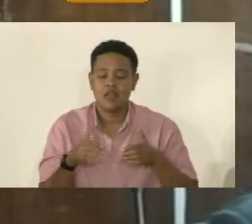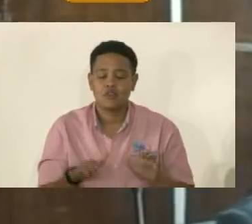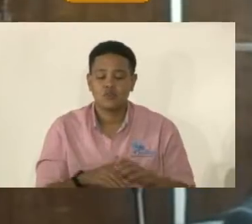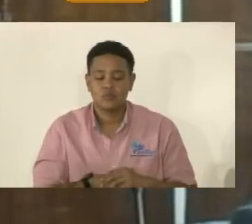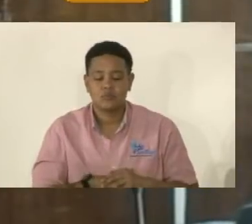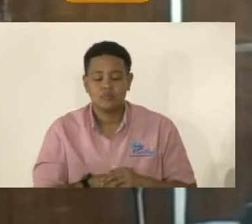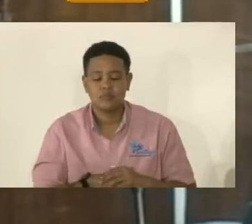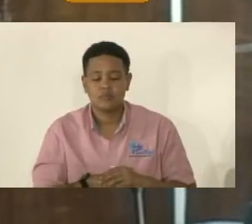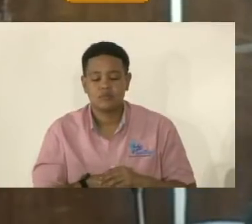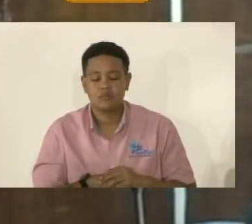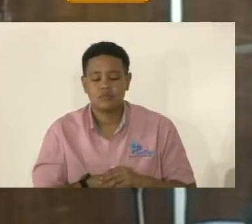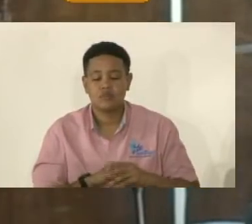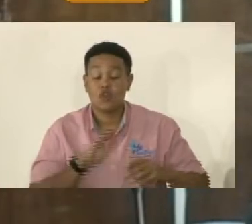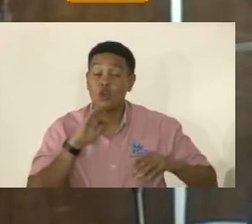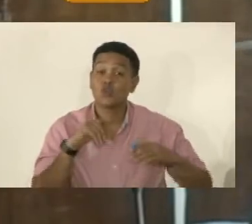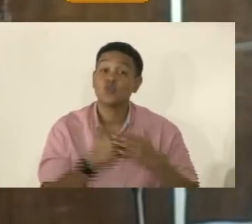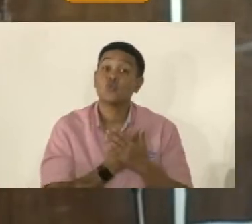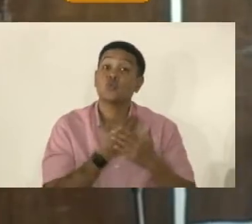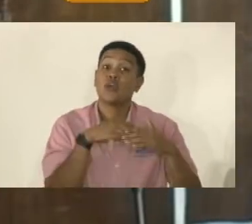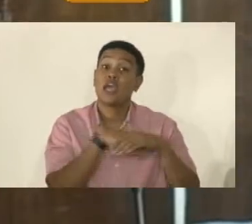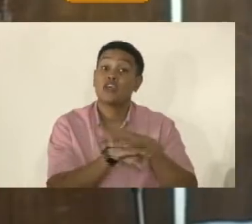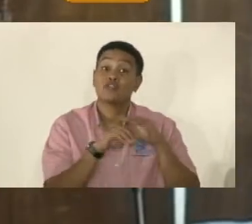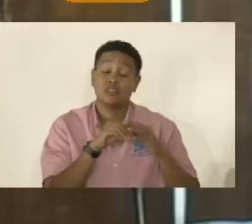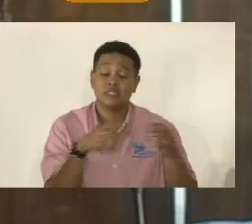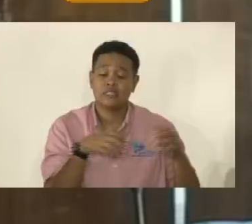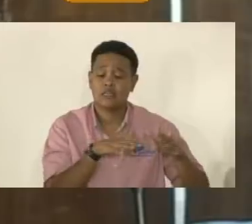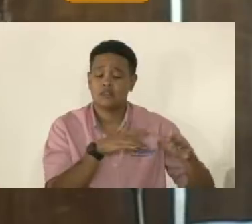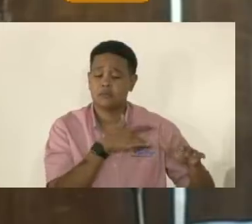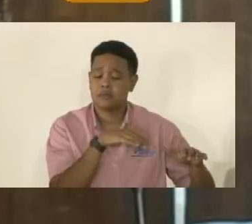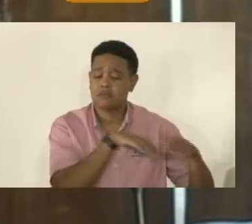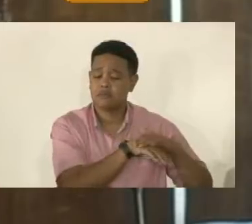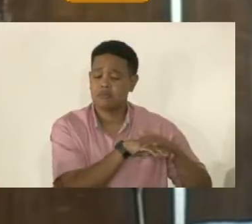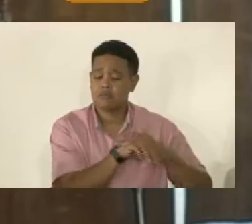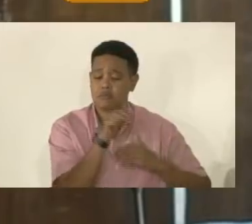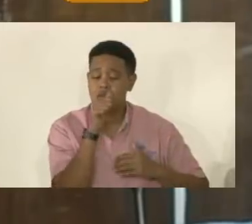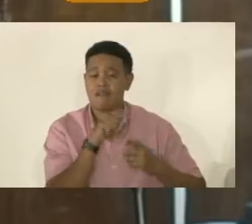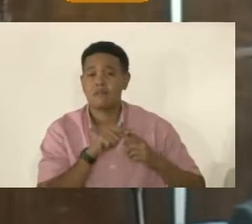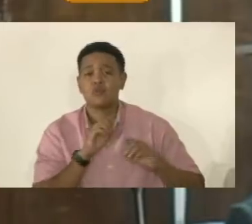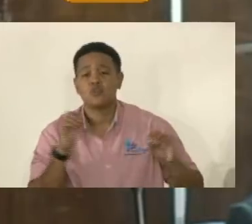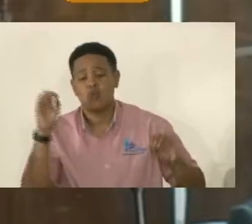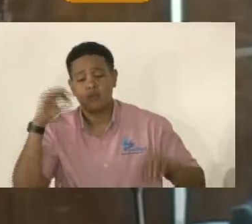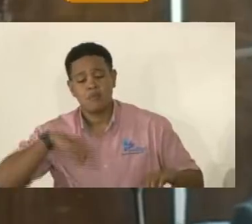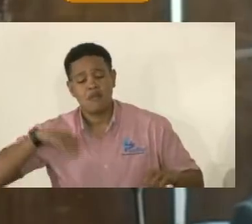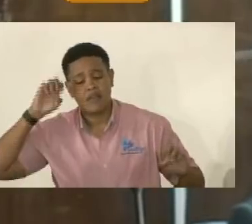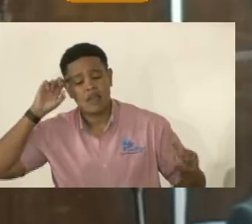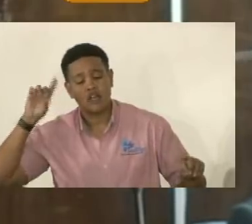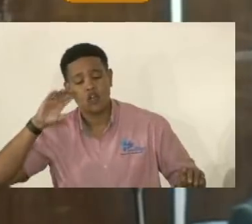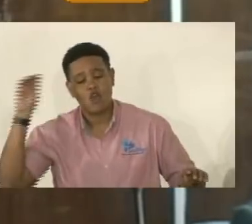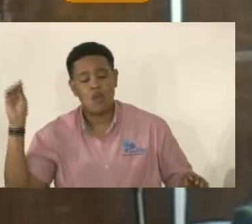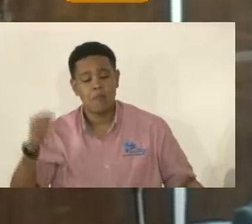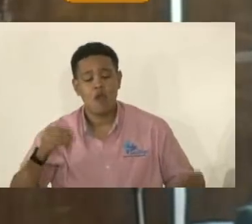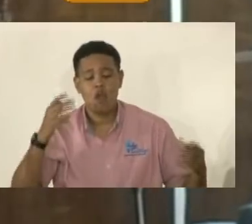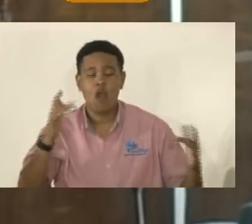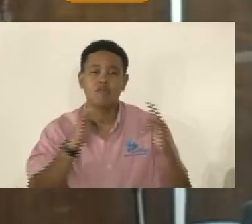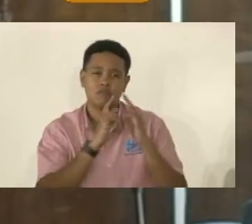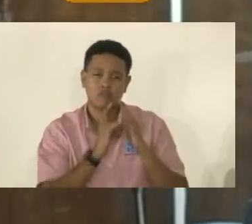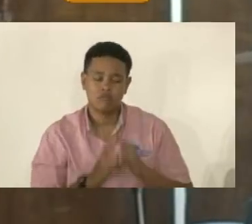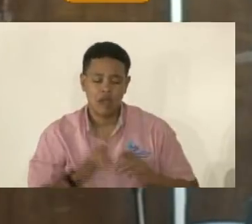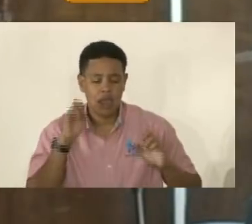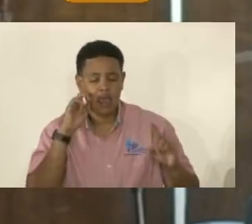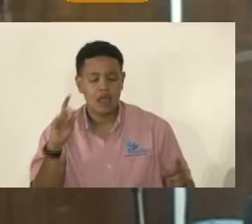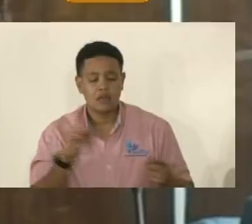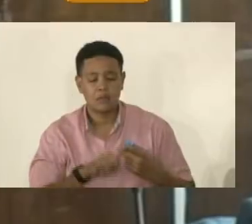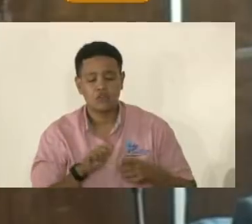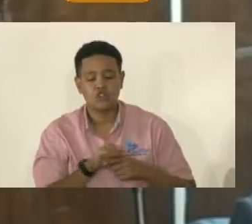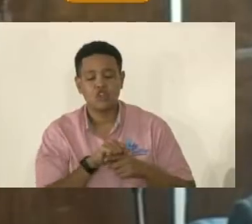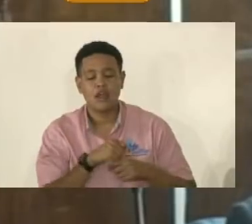classroom. There are also new entrants into the sector, private and non-profit education companies offering tailored educational and